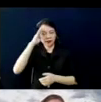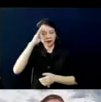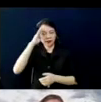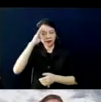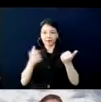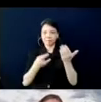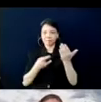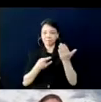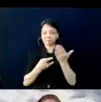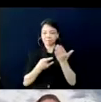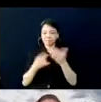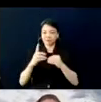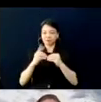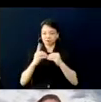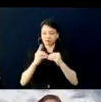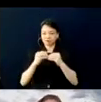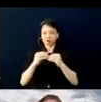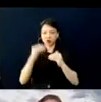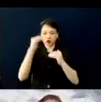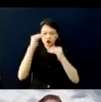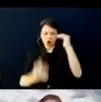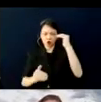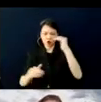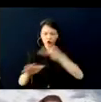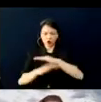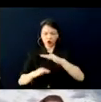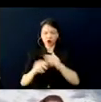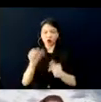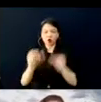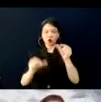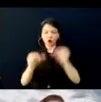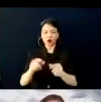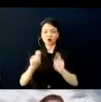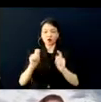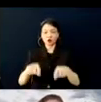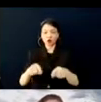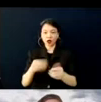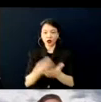only 38% of women are digitally ready.